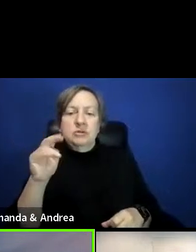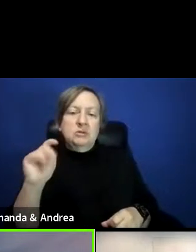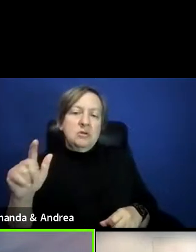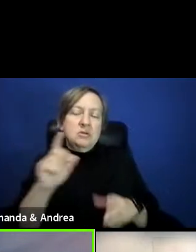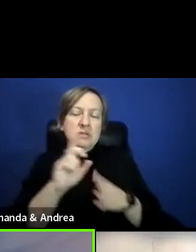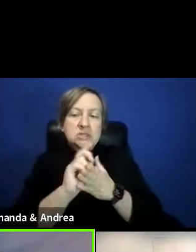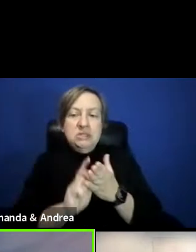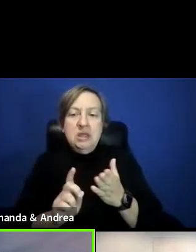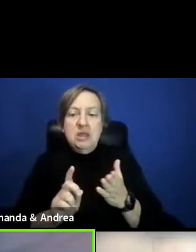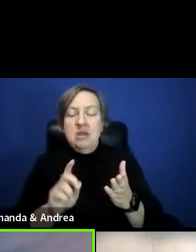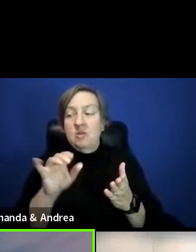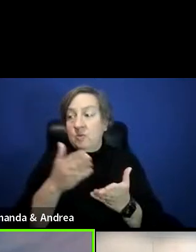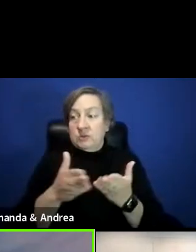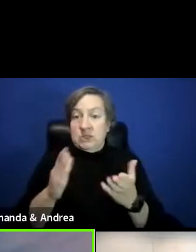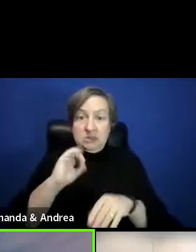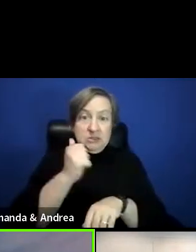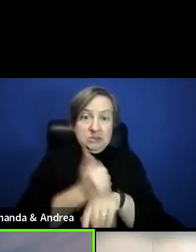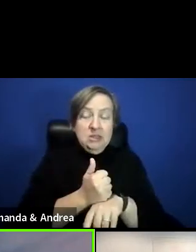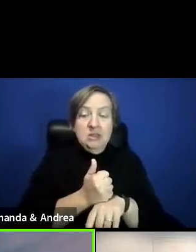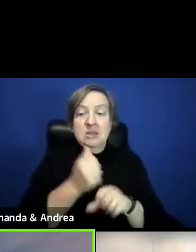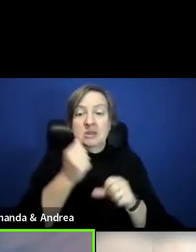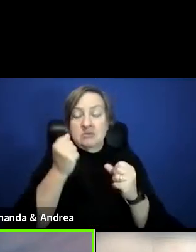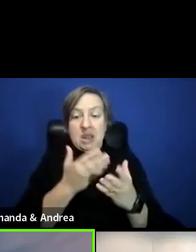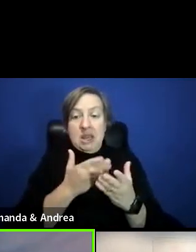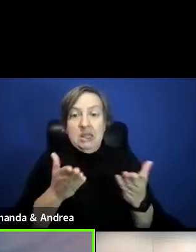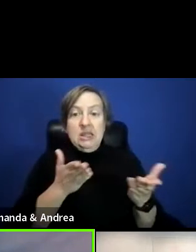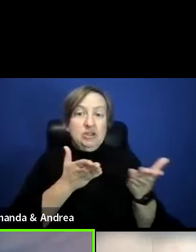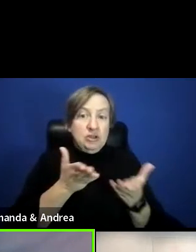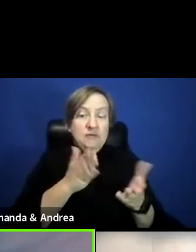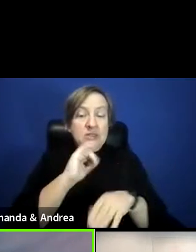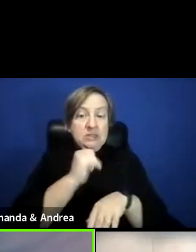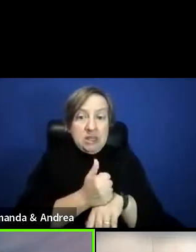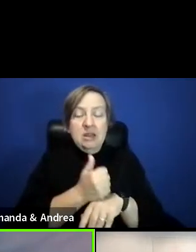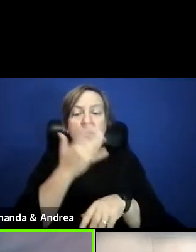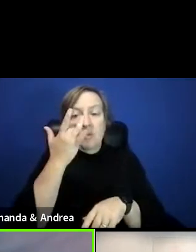and services that we have were largely